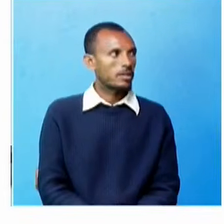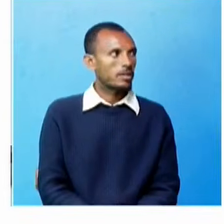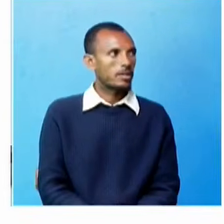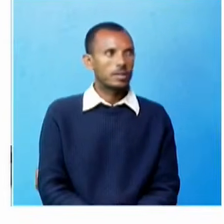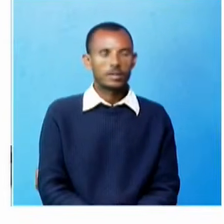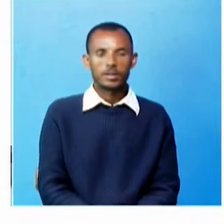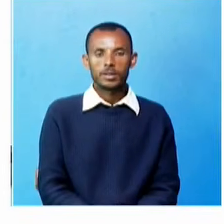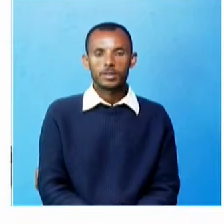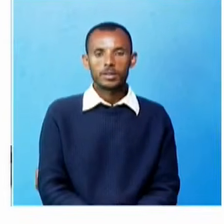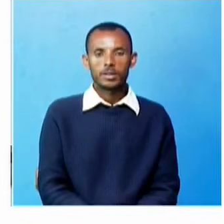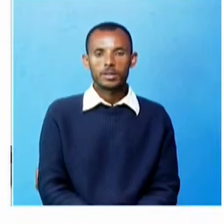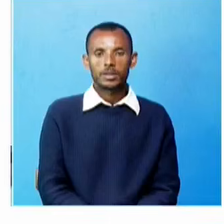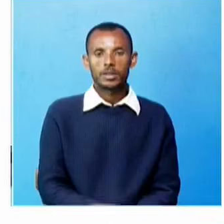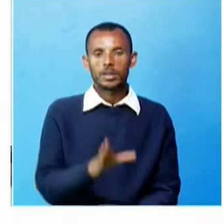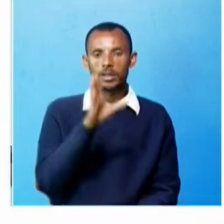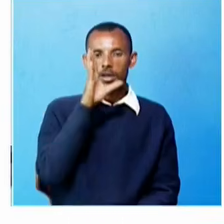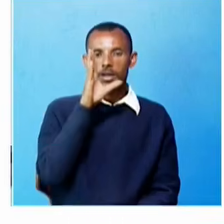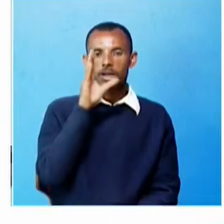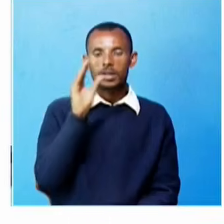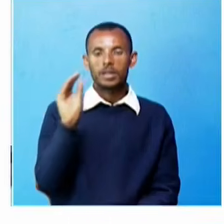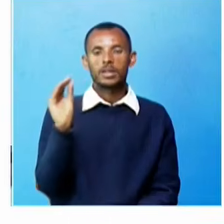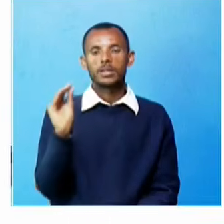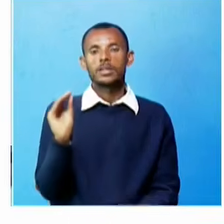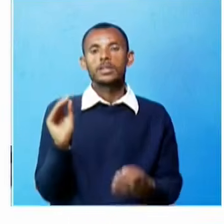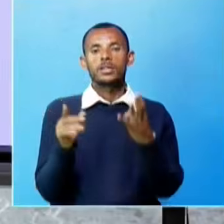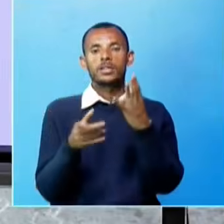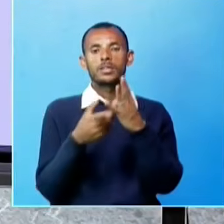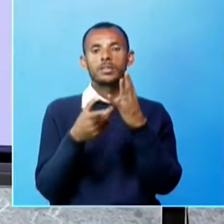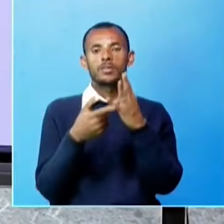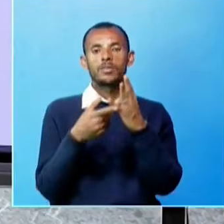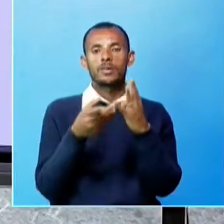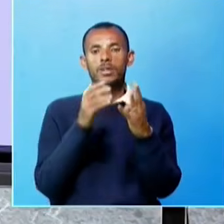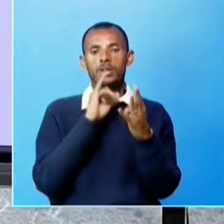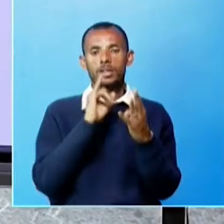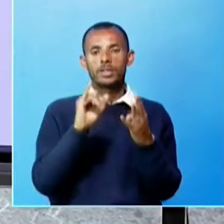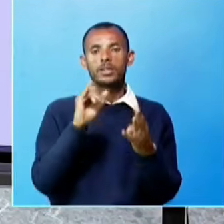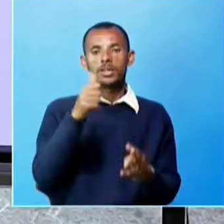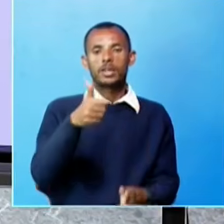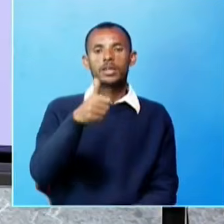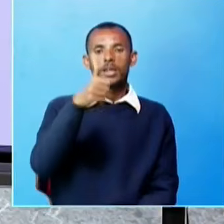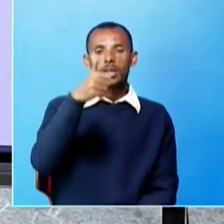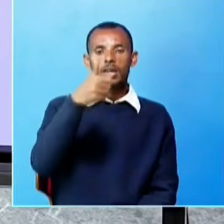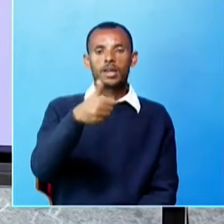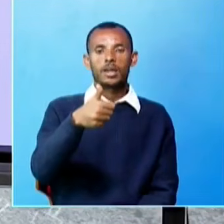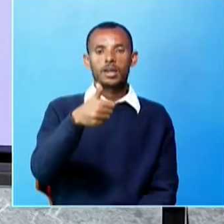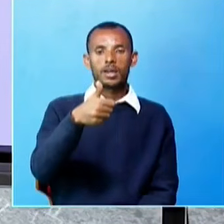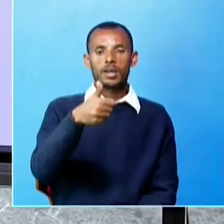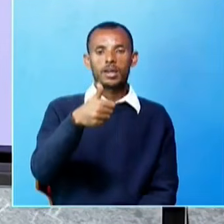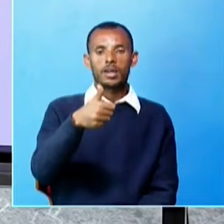BCGF. And the fourth one is ABFE.